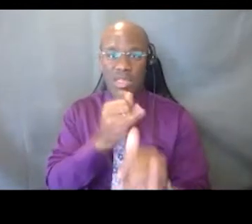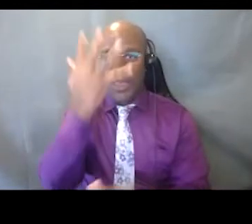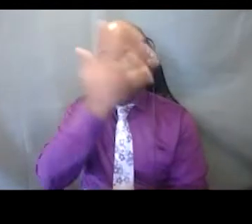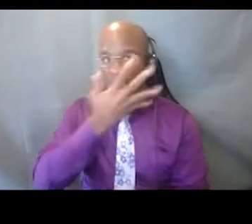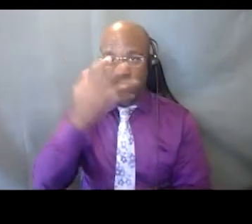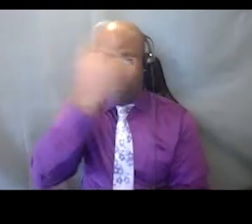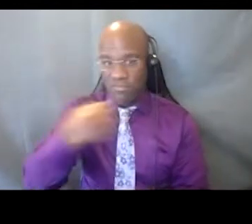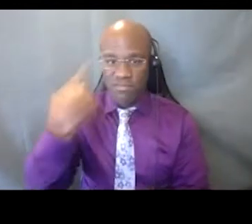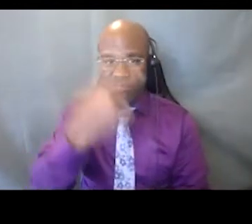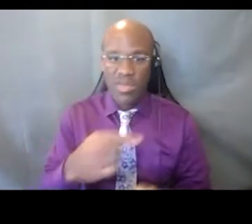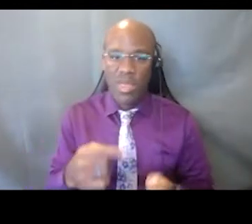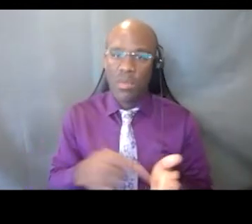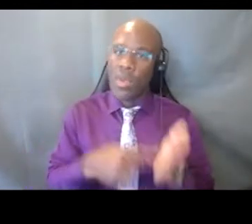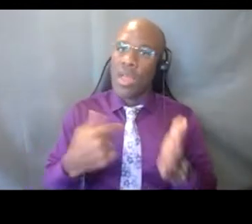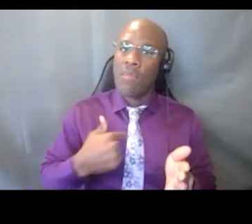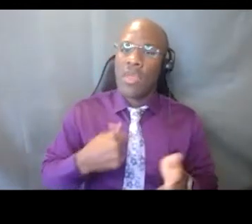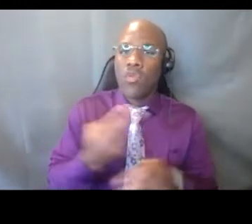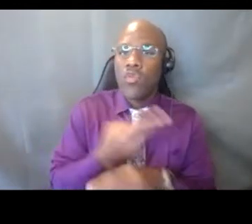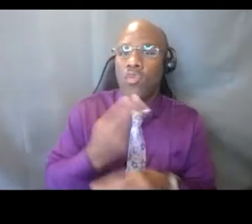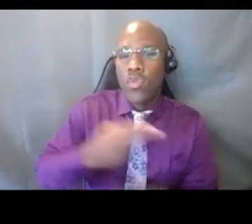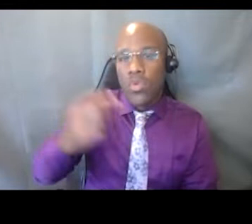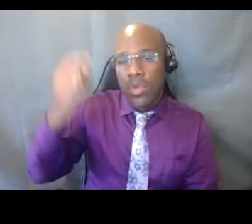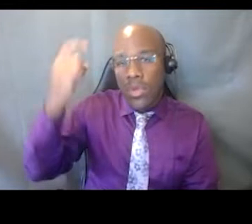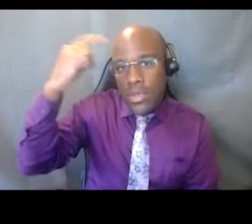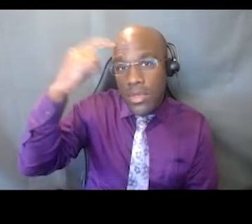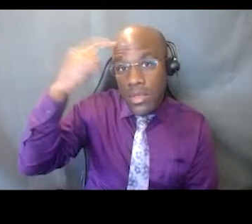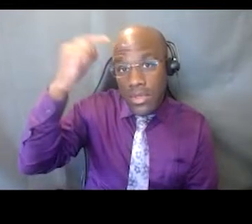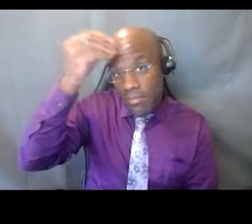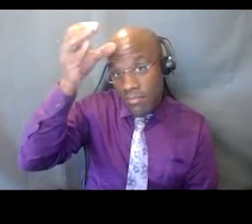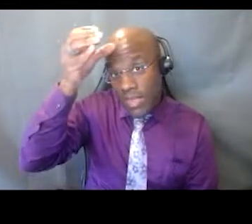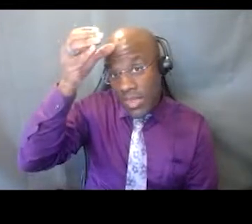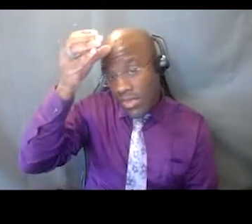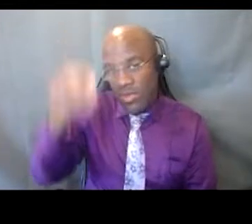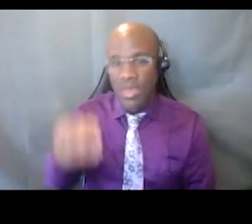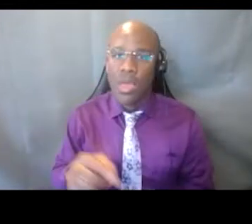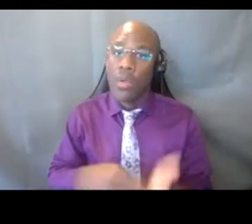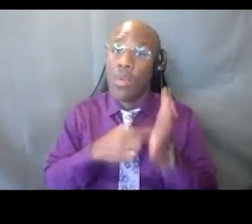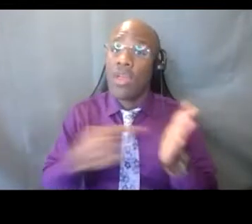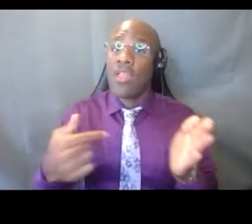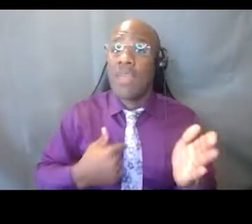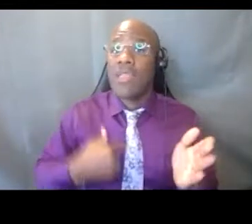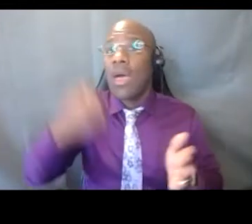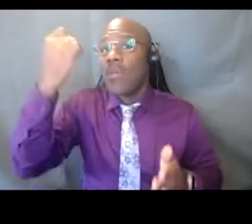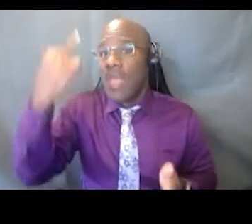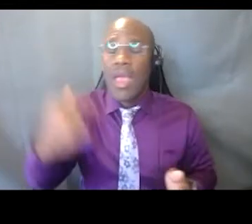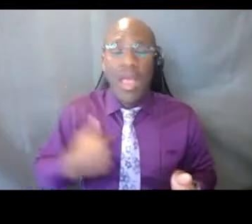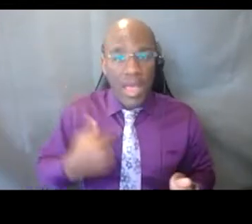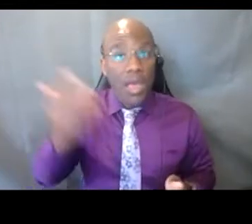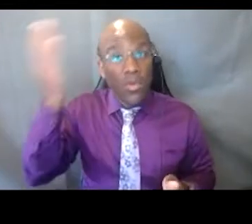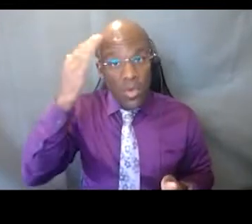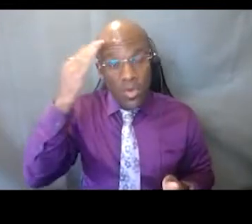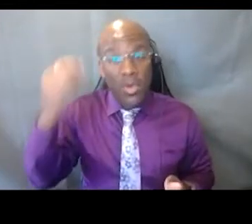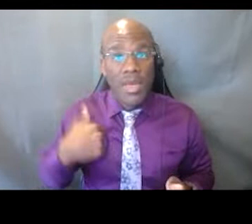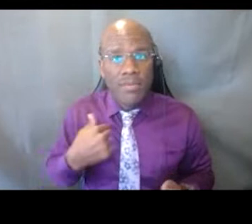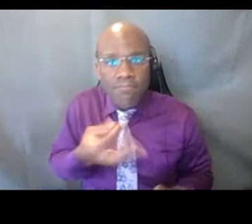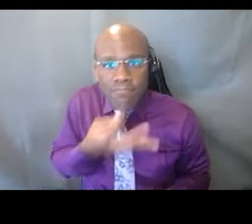use knowledge you have. It required you to understand you have it. It required you to realize